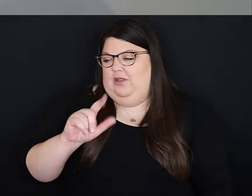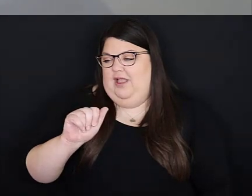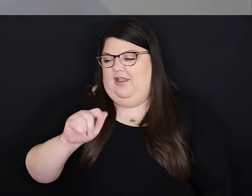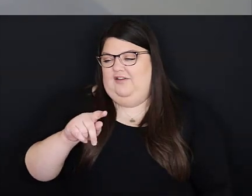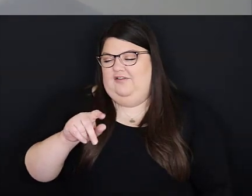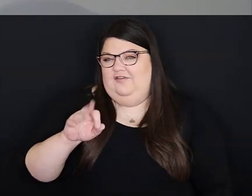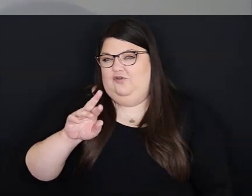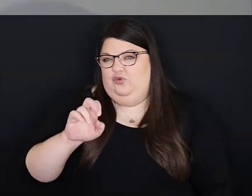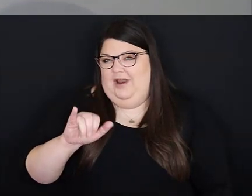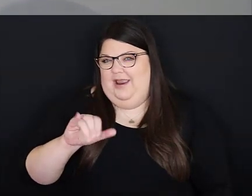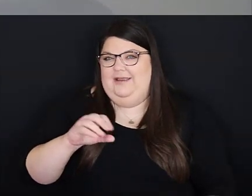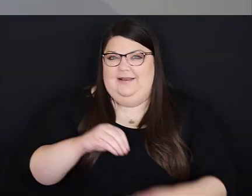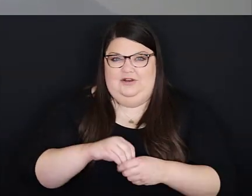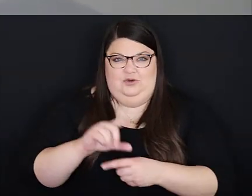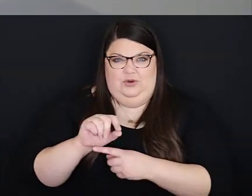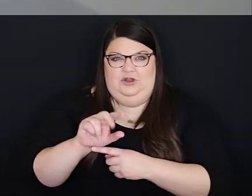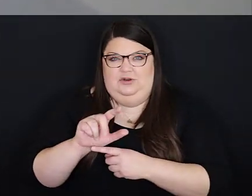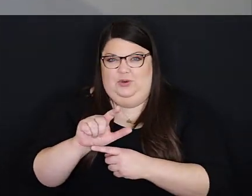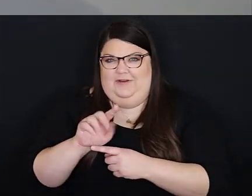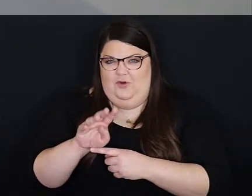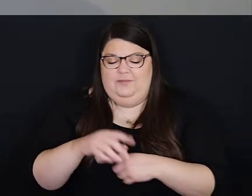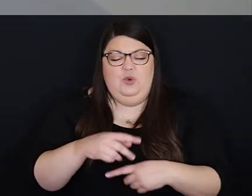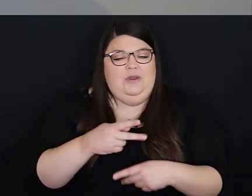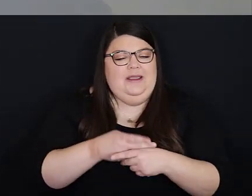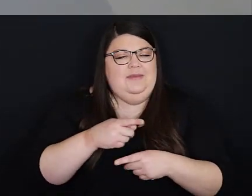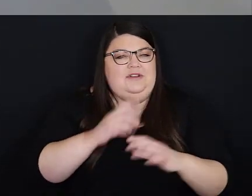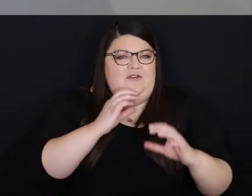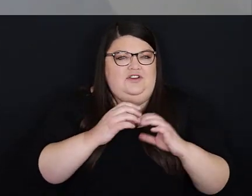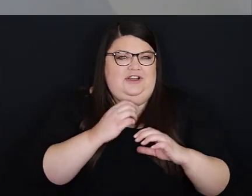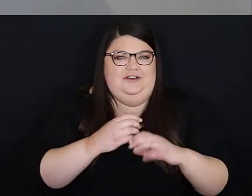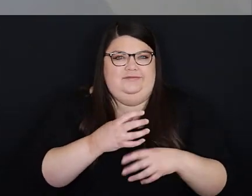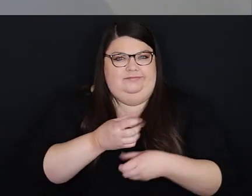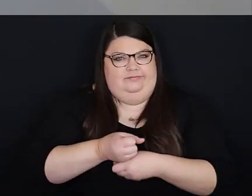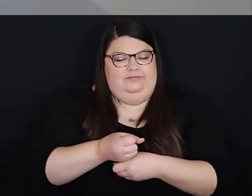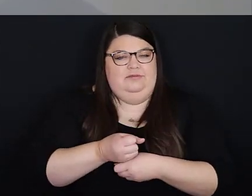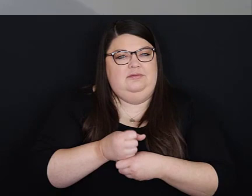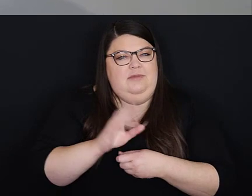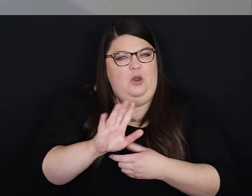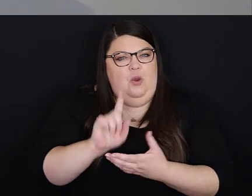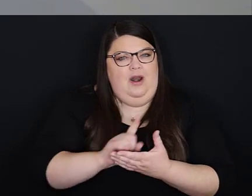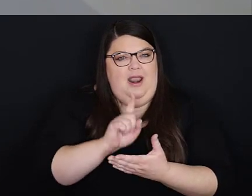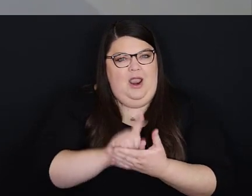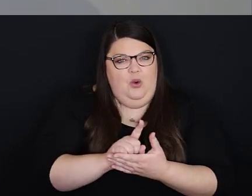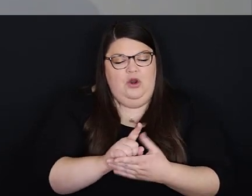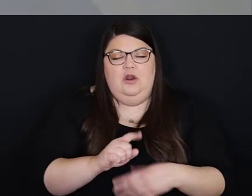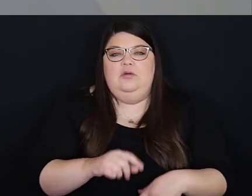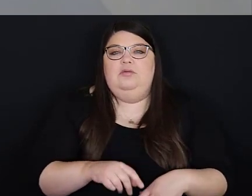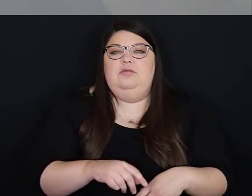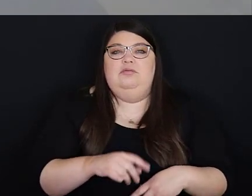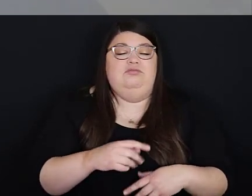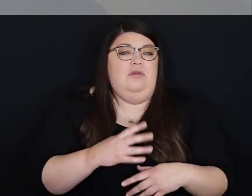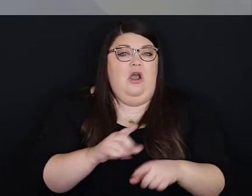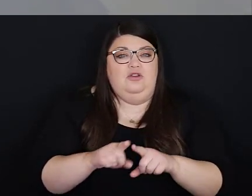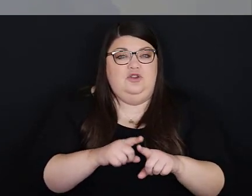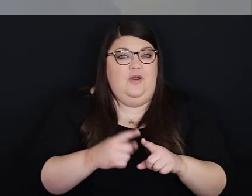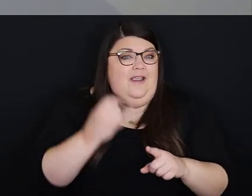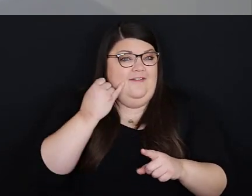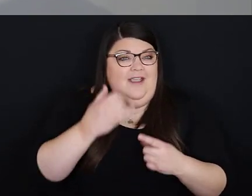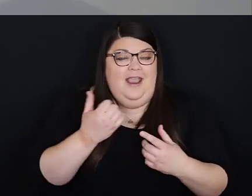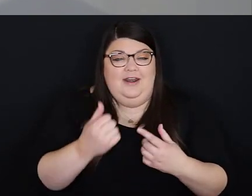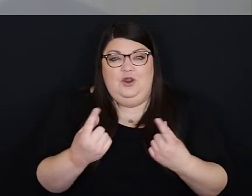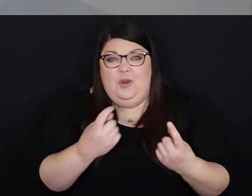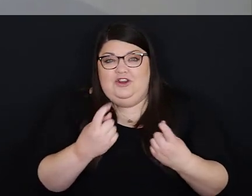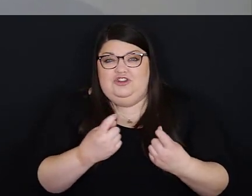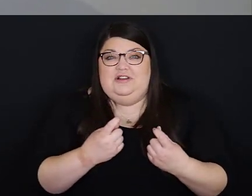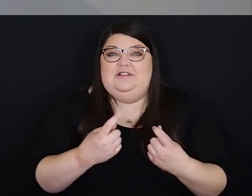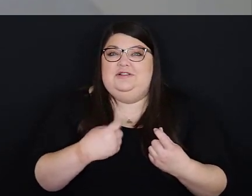convo really tight, like an hour, and we'll try to accommodate a couple of questions at the end. Of course, if you have a burning question,